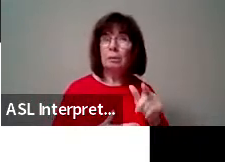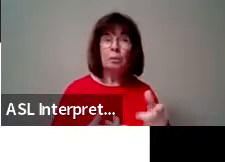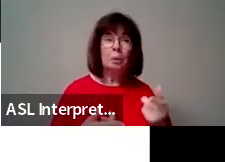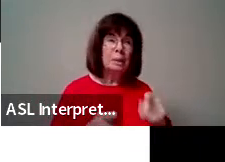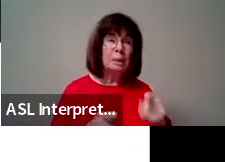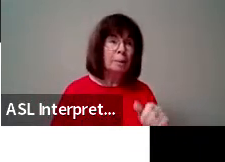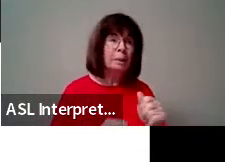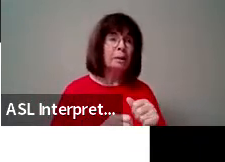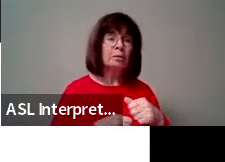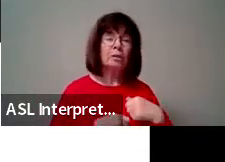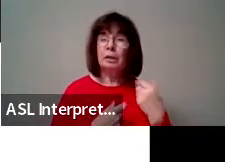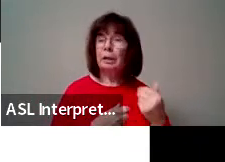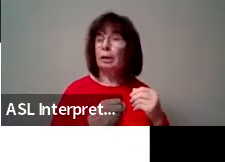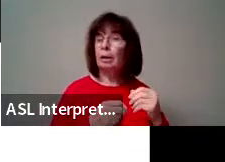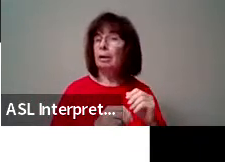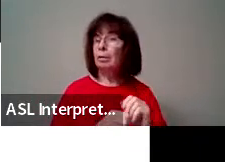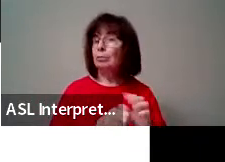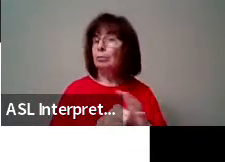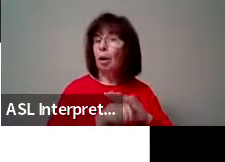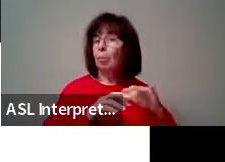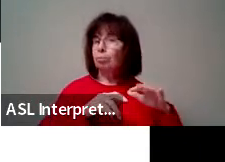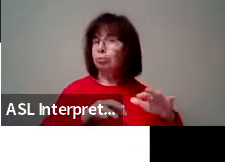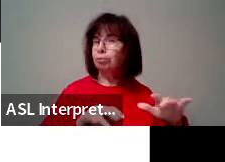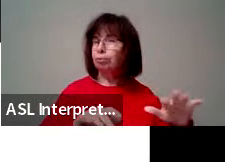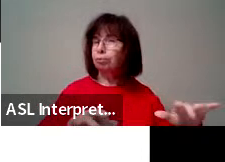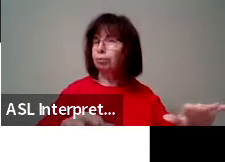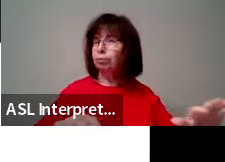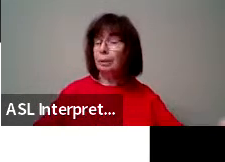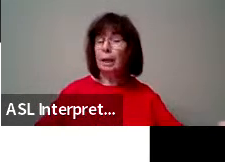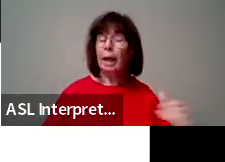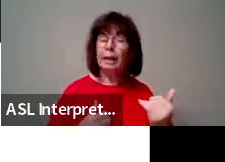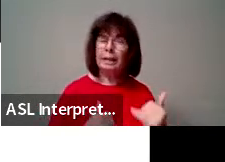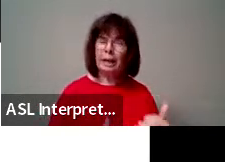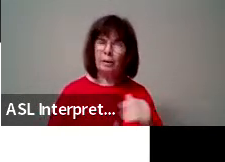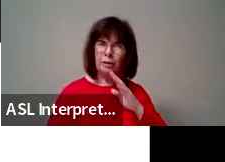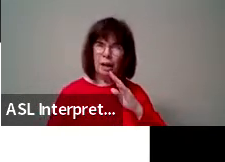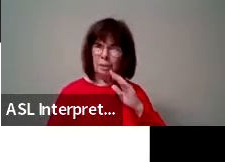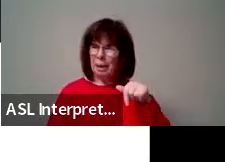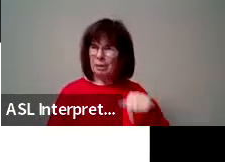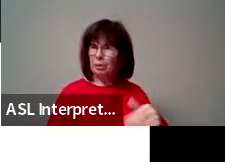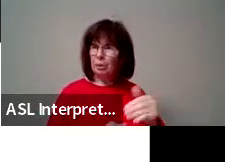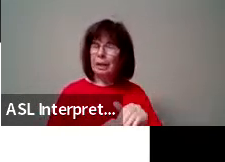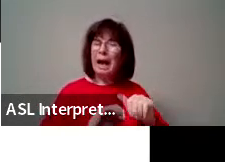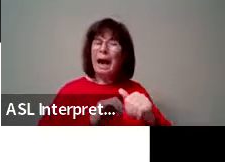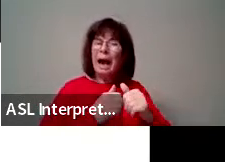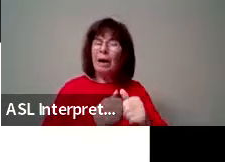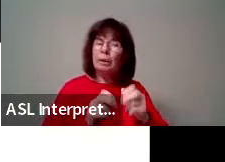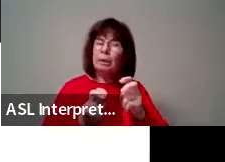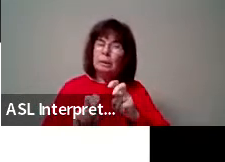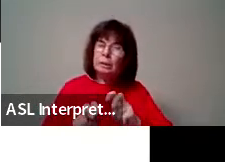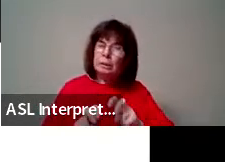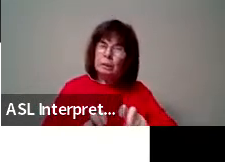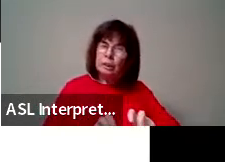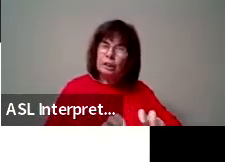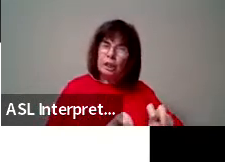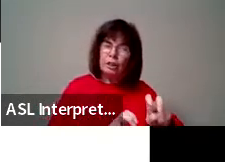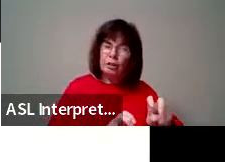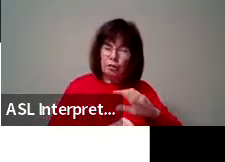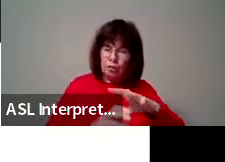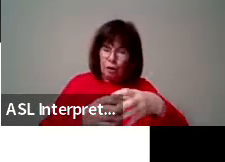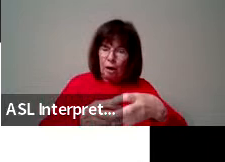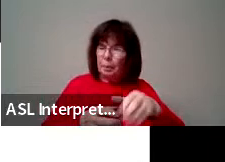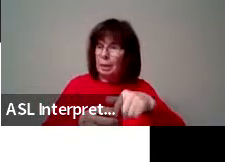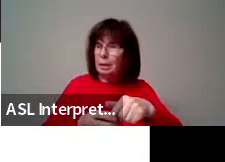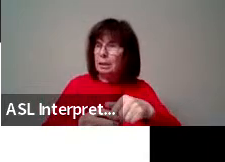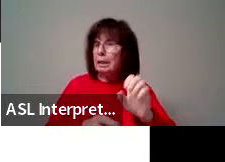pandemic. And as we've talked about here this evening, how are we moving from an infrastructure that is